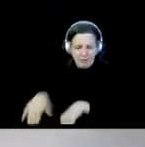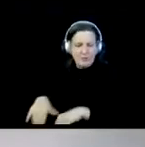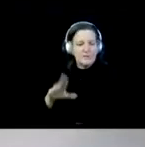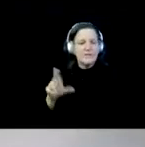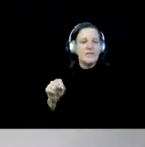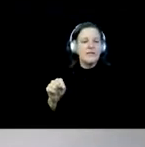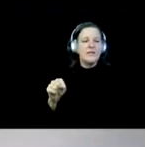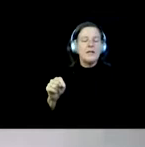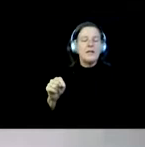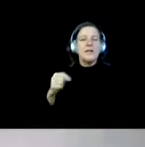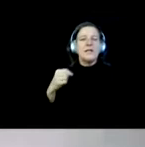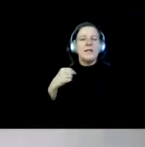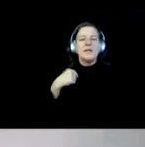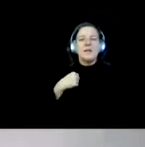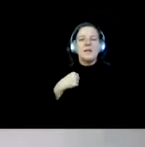I